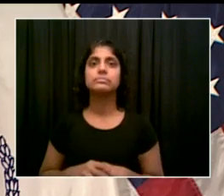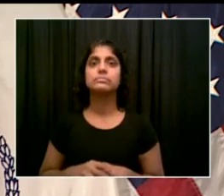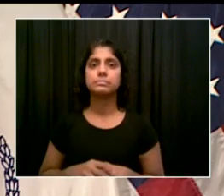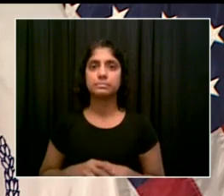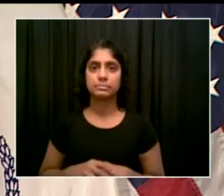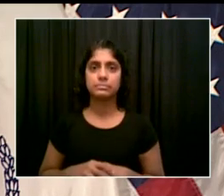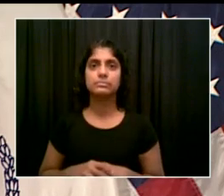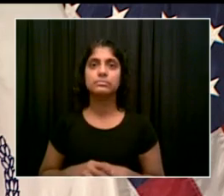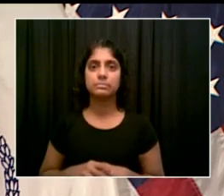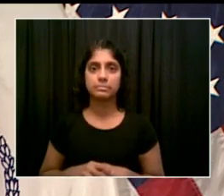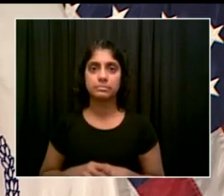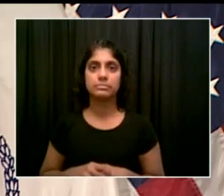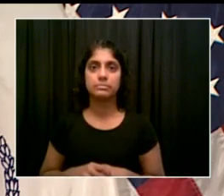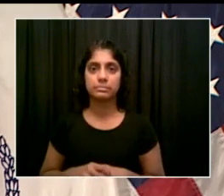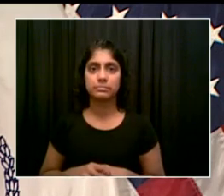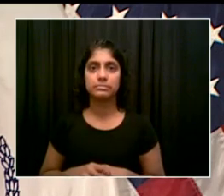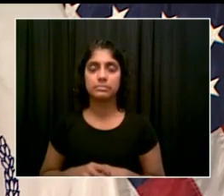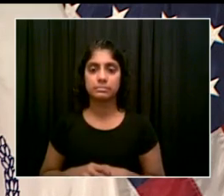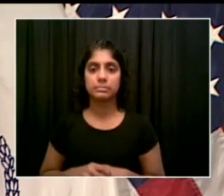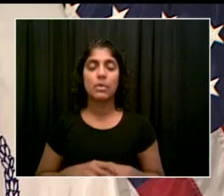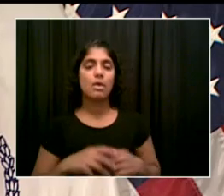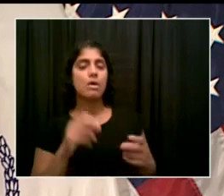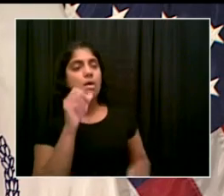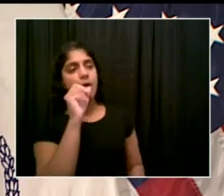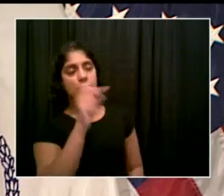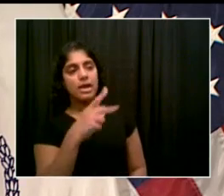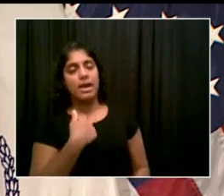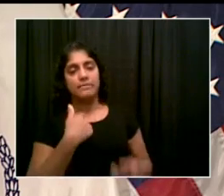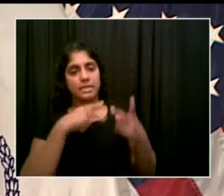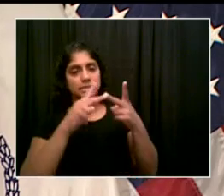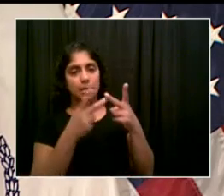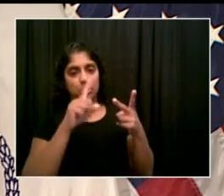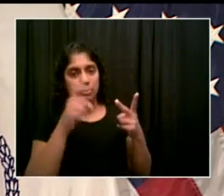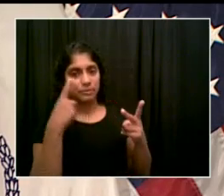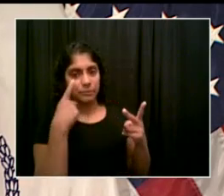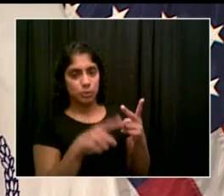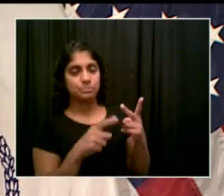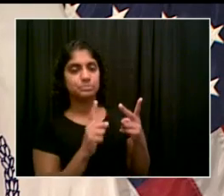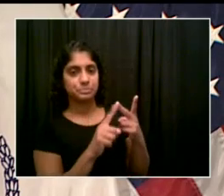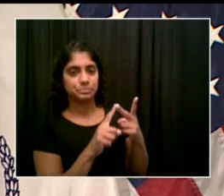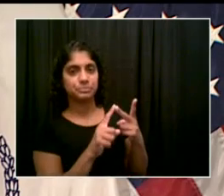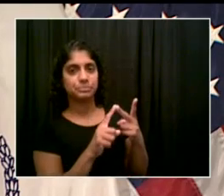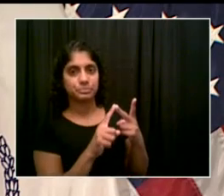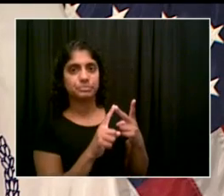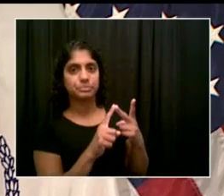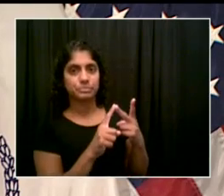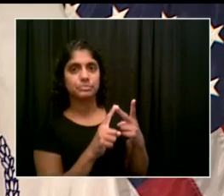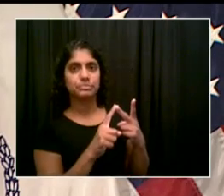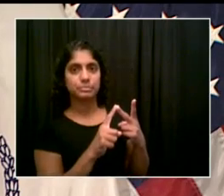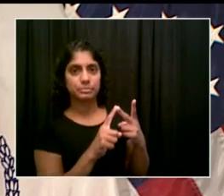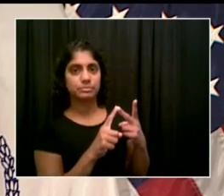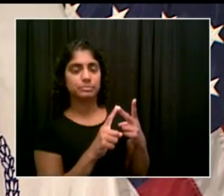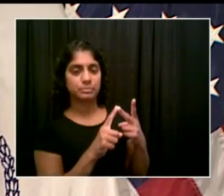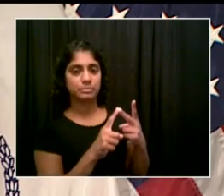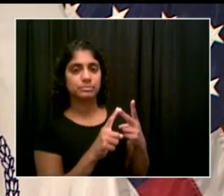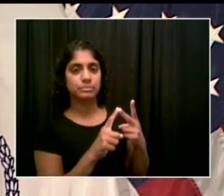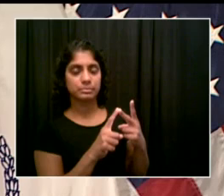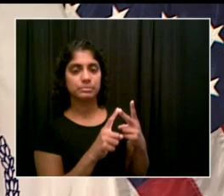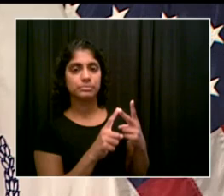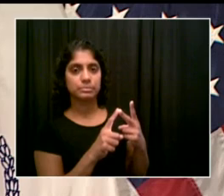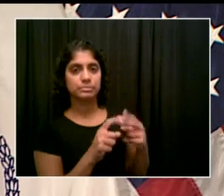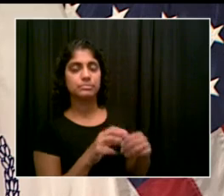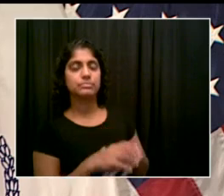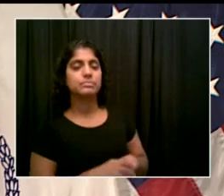from the University of Pennsylvania had mentioned that he hopes that this sets a broader precedent. How strongly do you want that to be